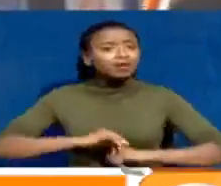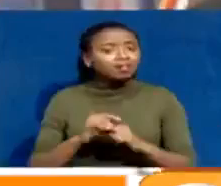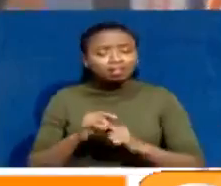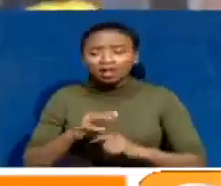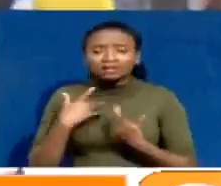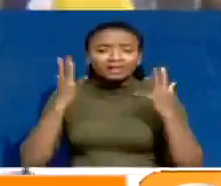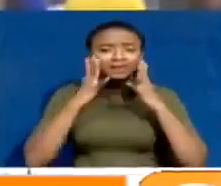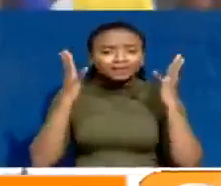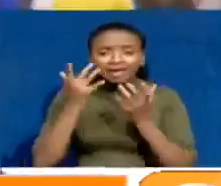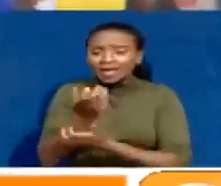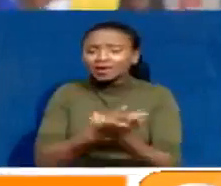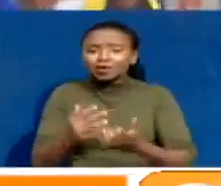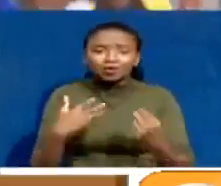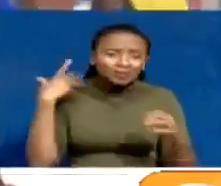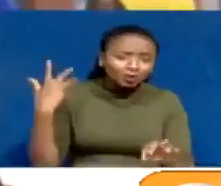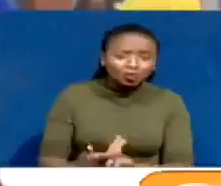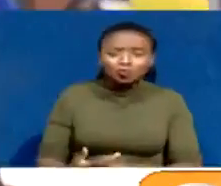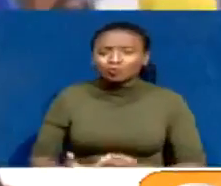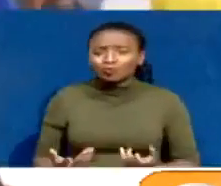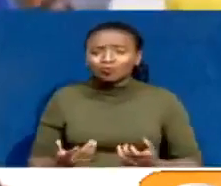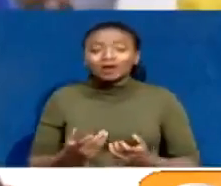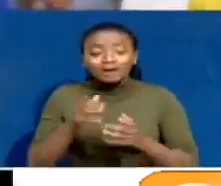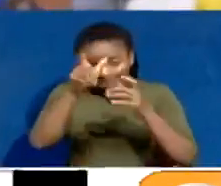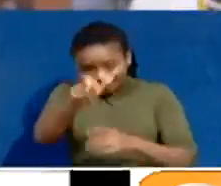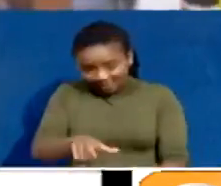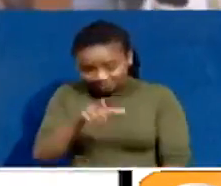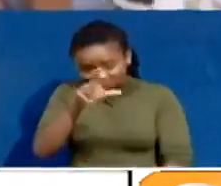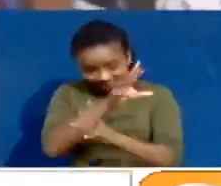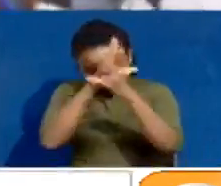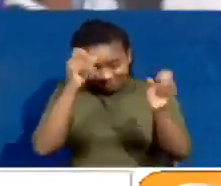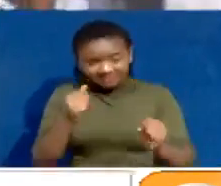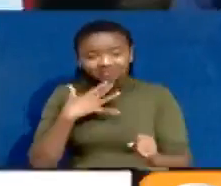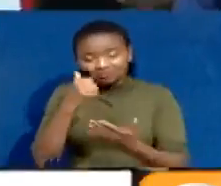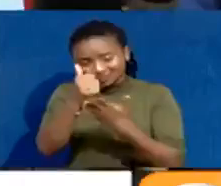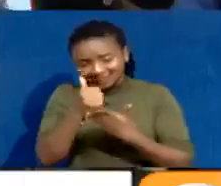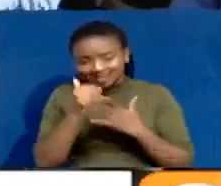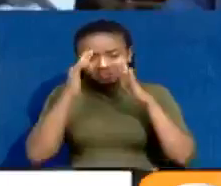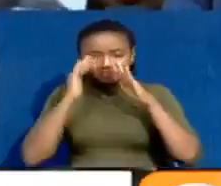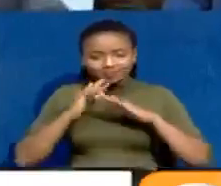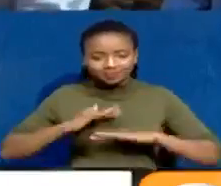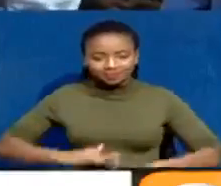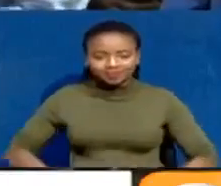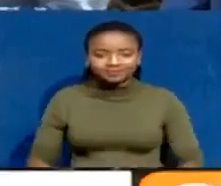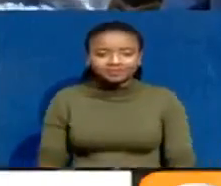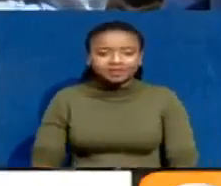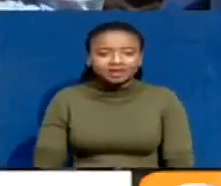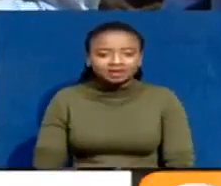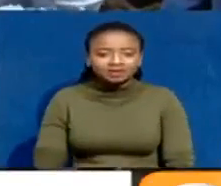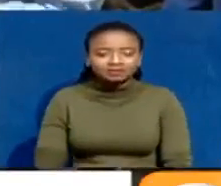Uchumi umekuwa ngumu. Yule mtu ambaye tunahitaji kama rais ni mtu ambaye anaweza kutuliza maneno.